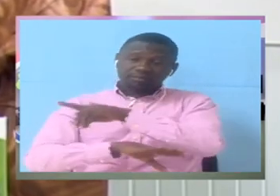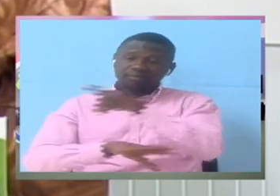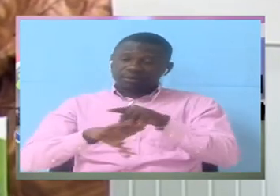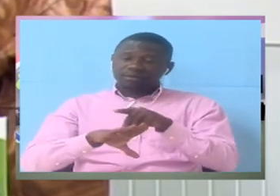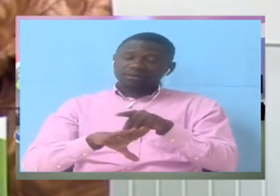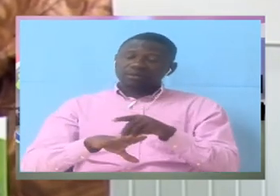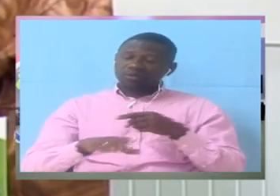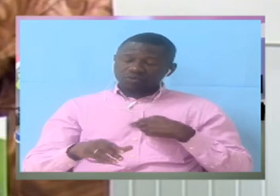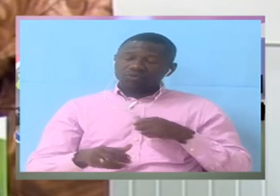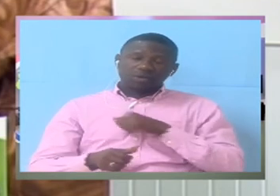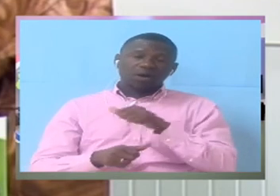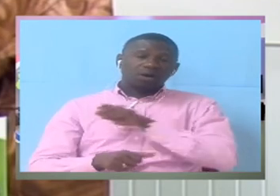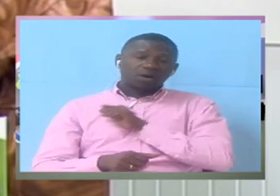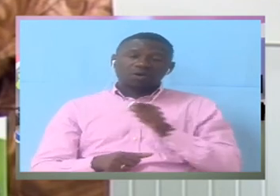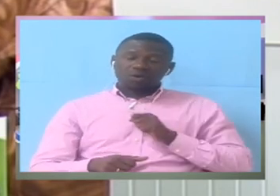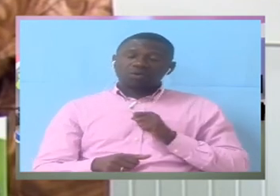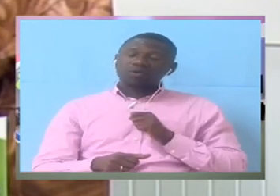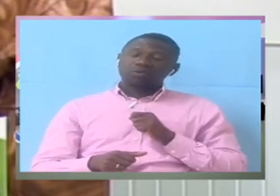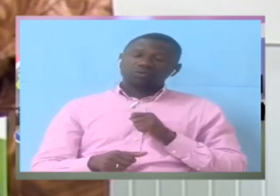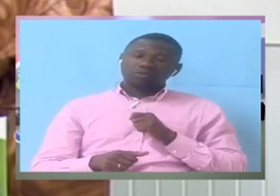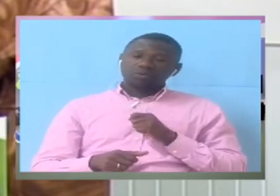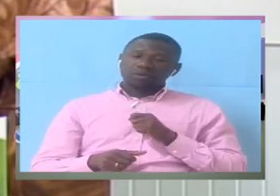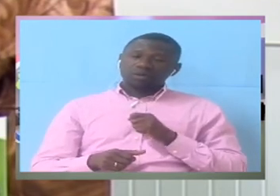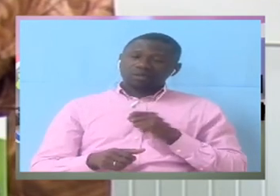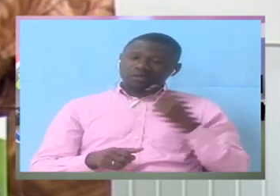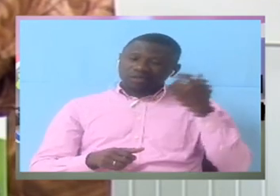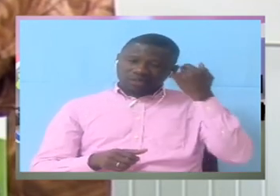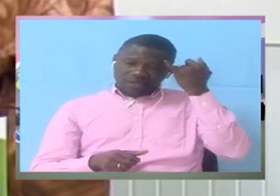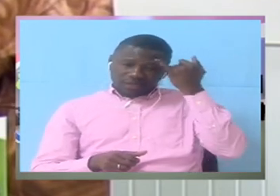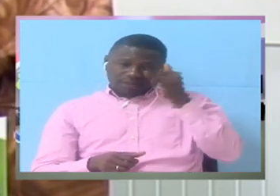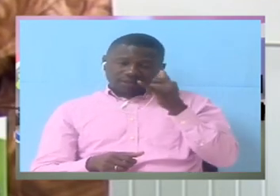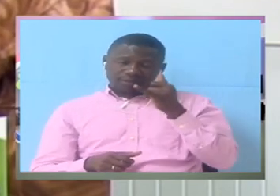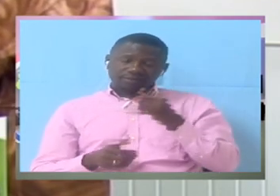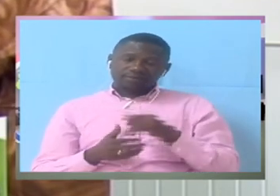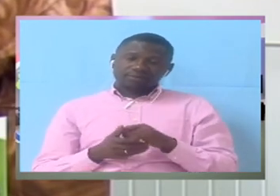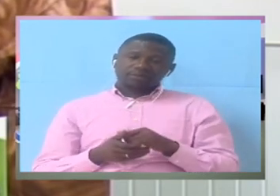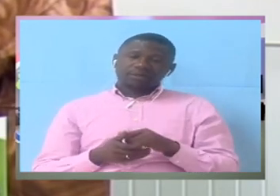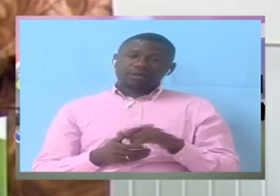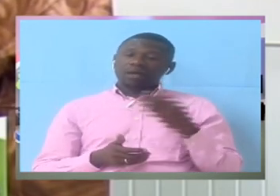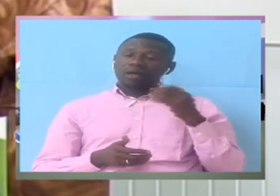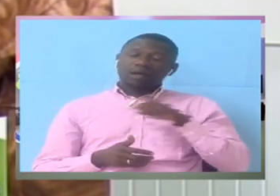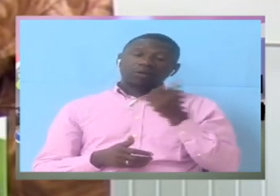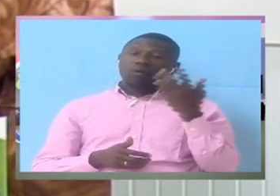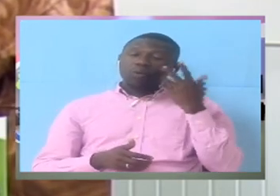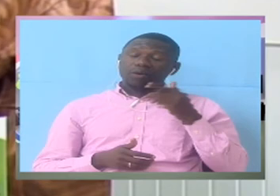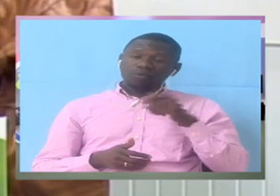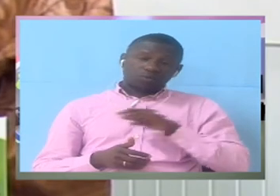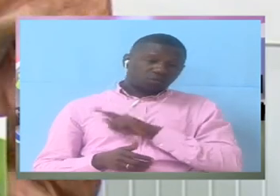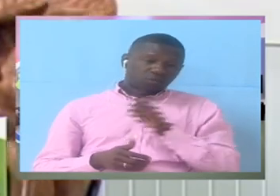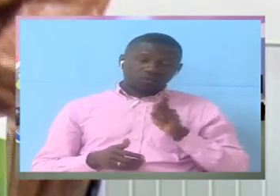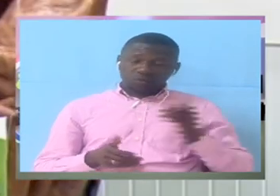That was our mission, to capture the camp. And